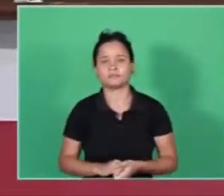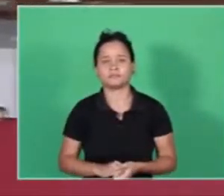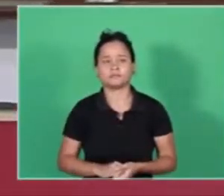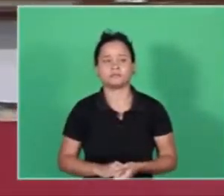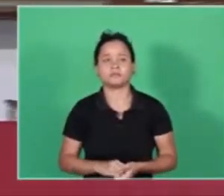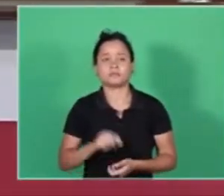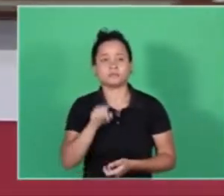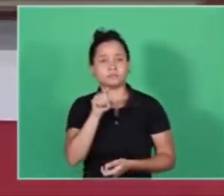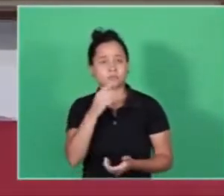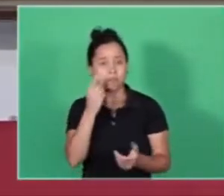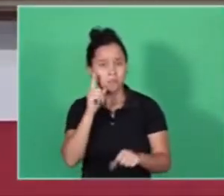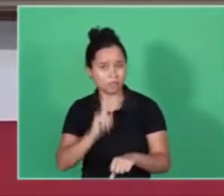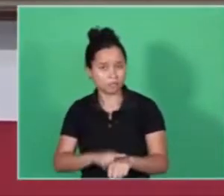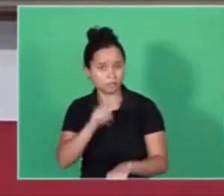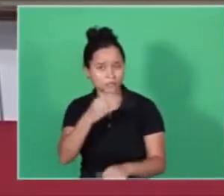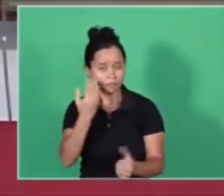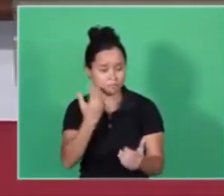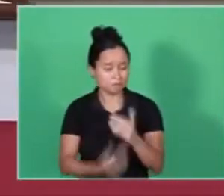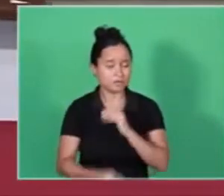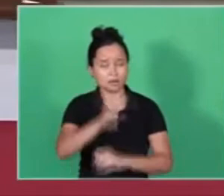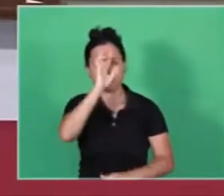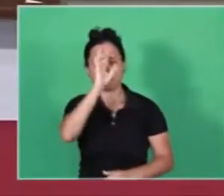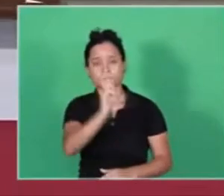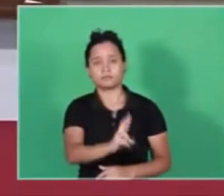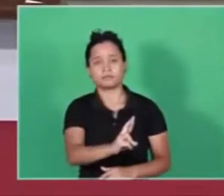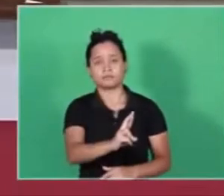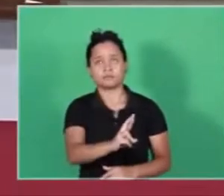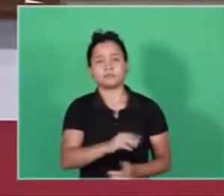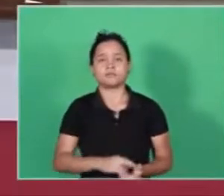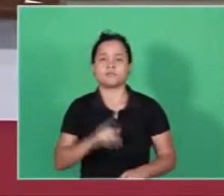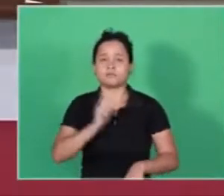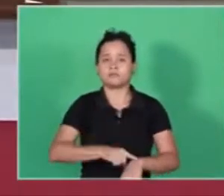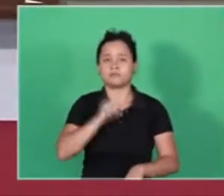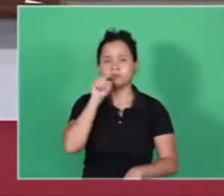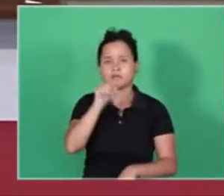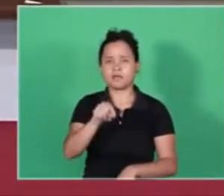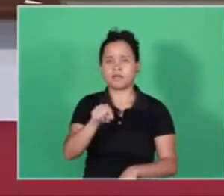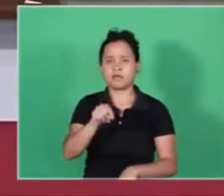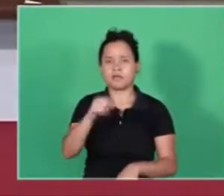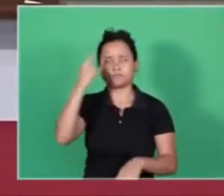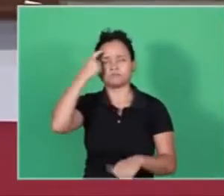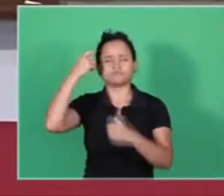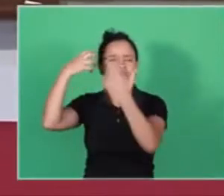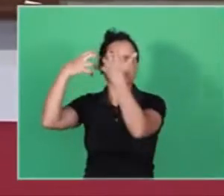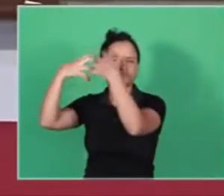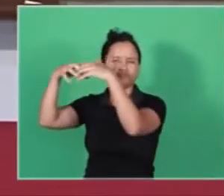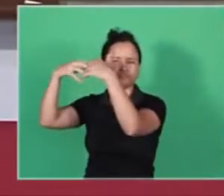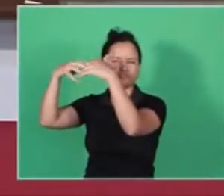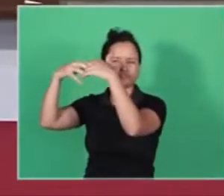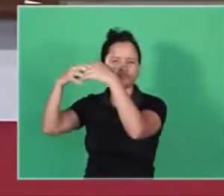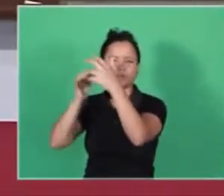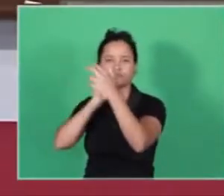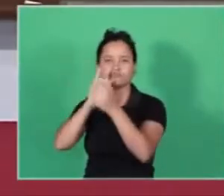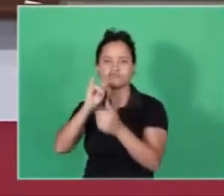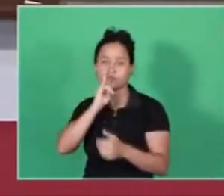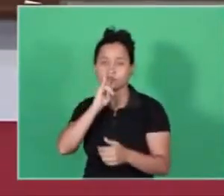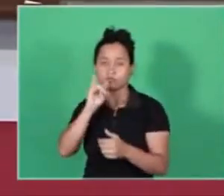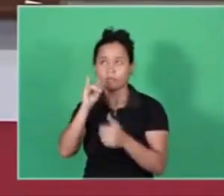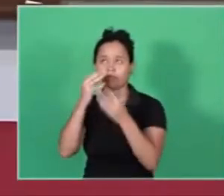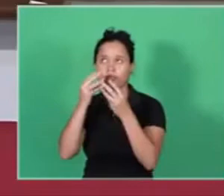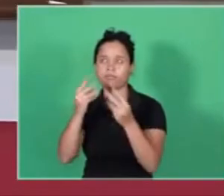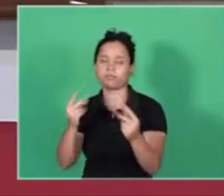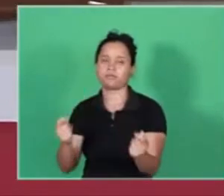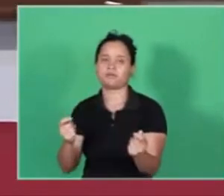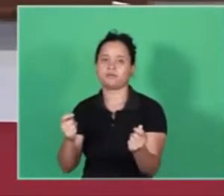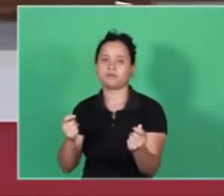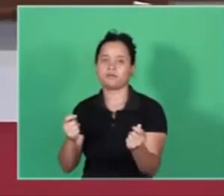When you lose reason, when you lose your reason, when you're using your reason, you're using your energy.